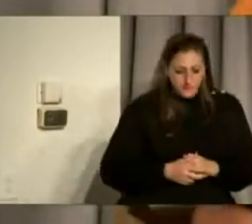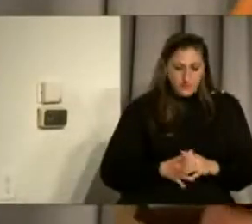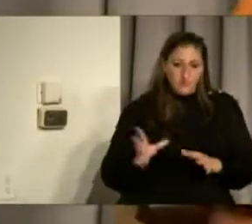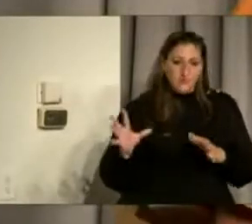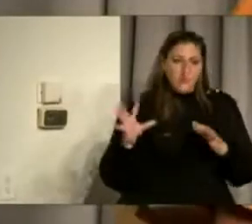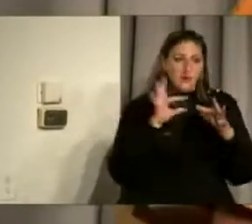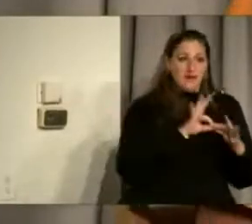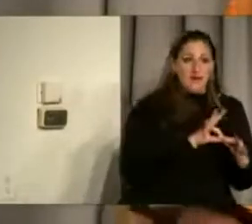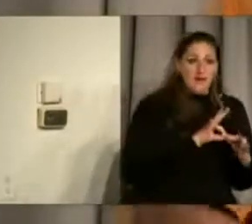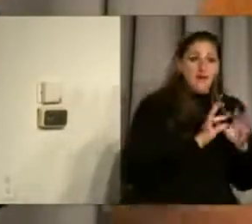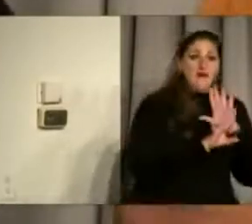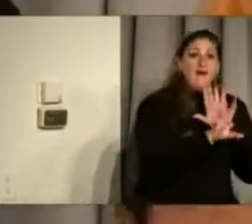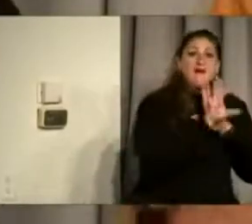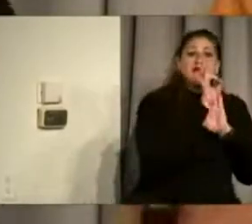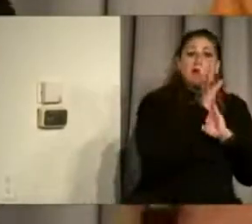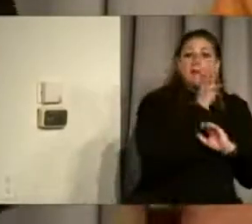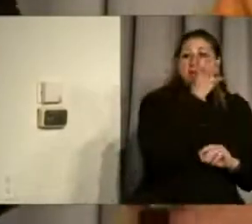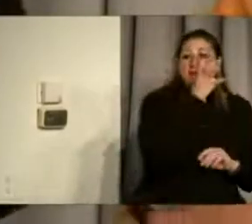I found her,